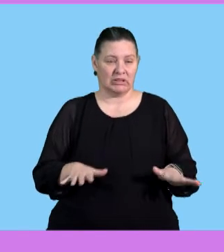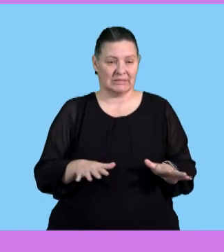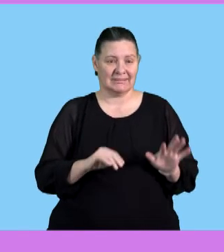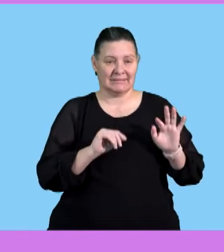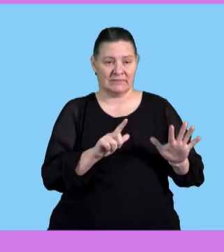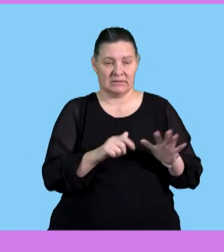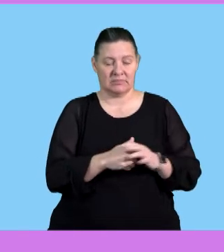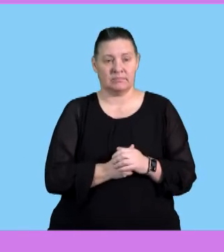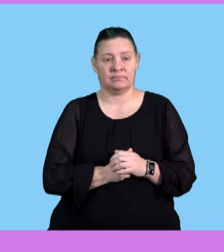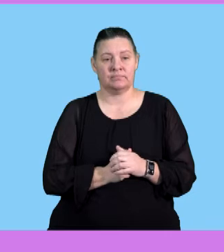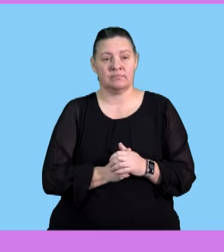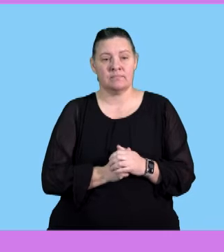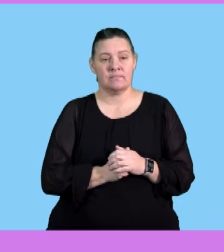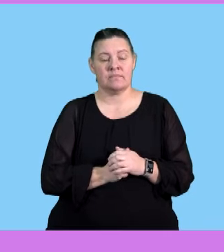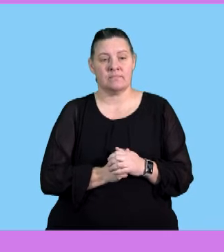will be my dresses,